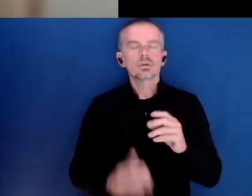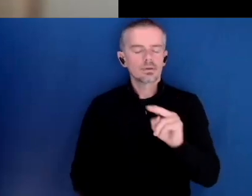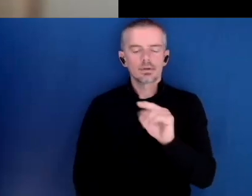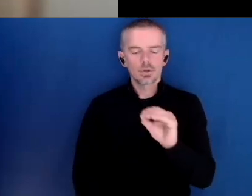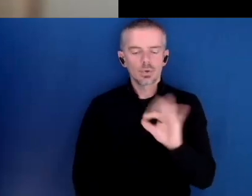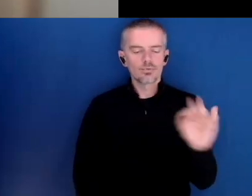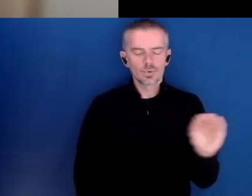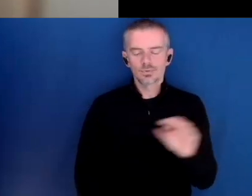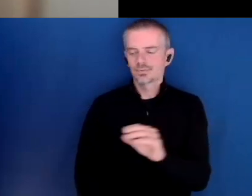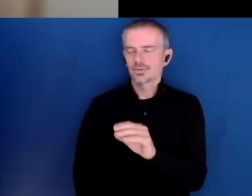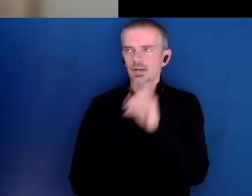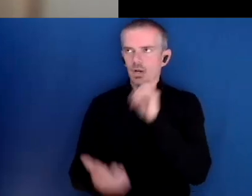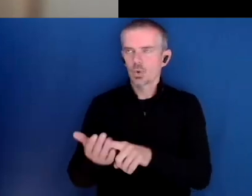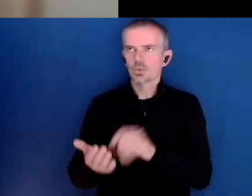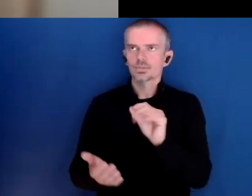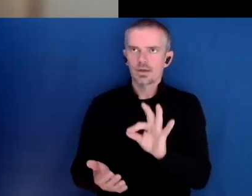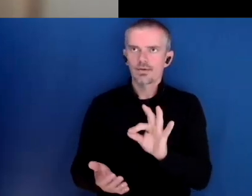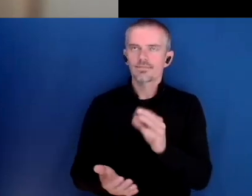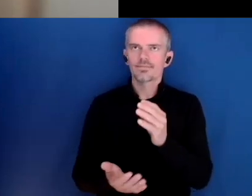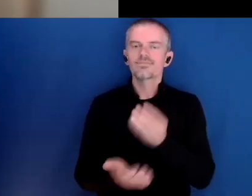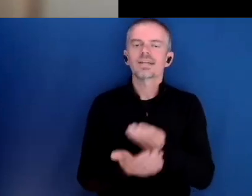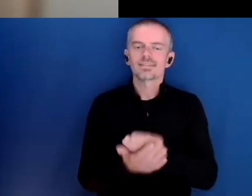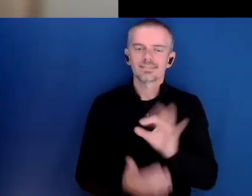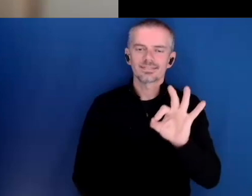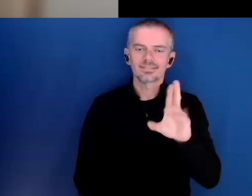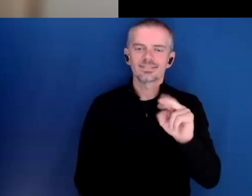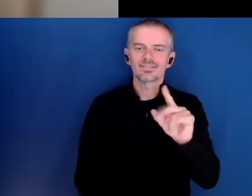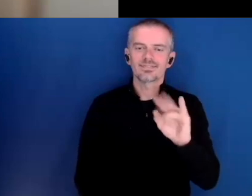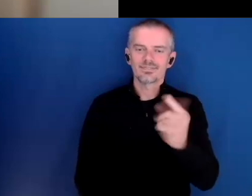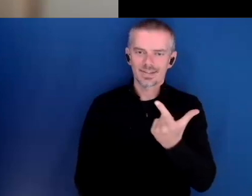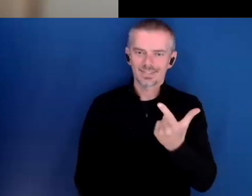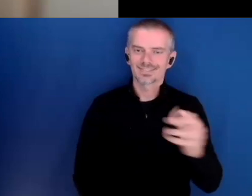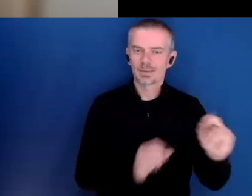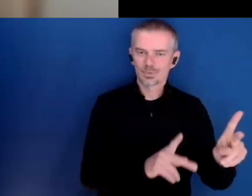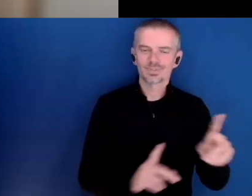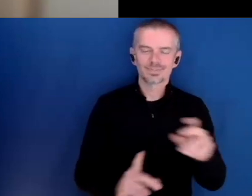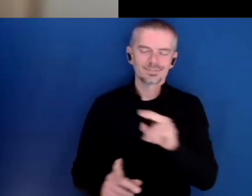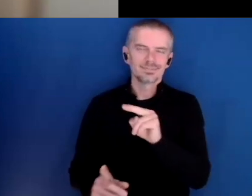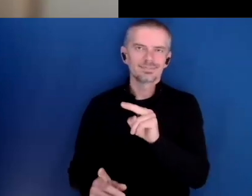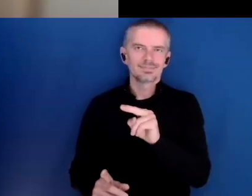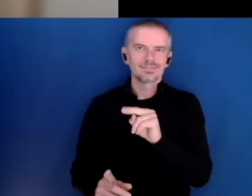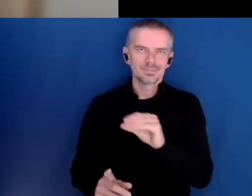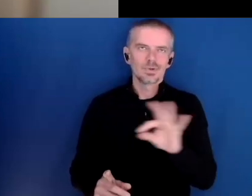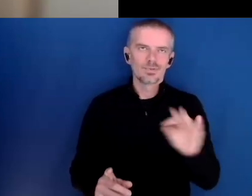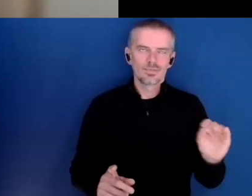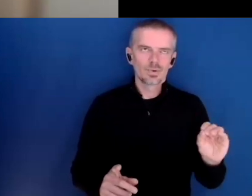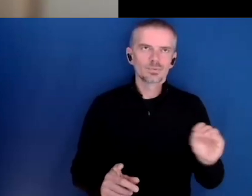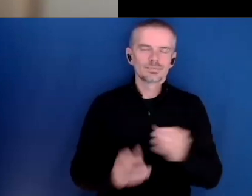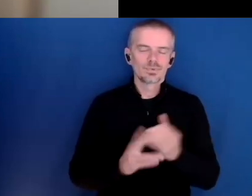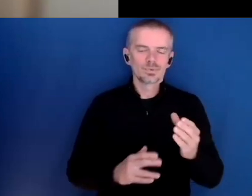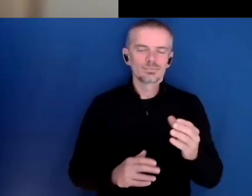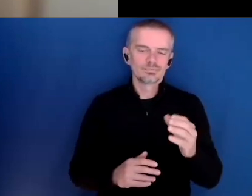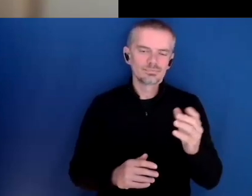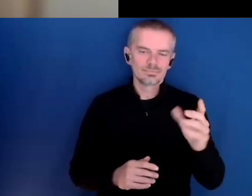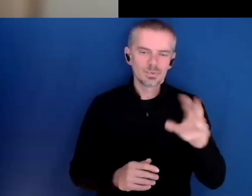notice of funding opportunity. So that is the best place to look for those. And so